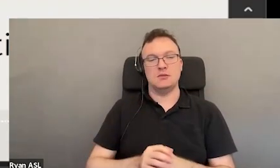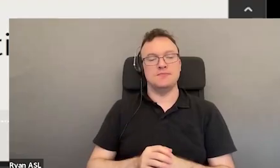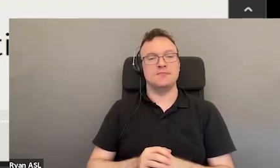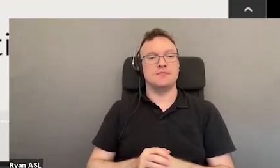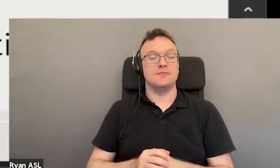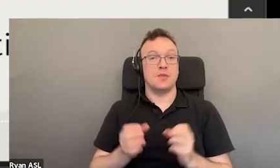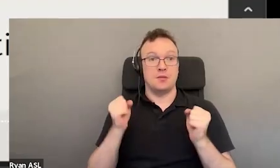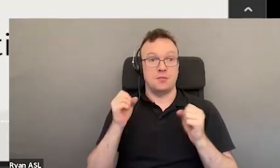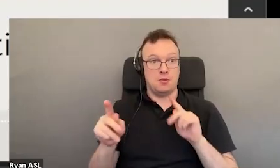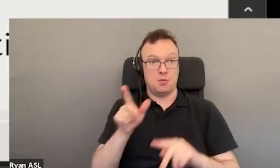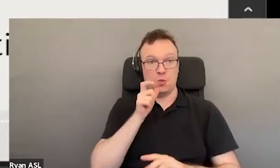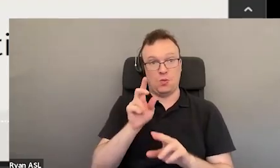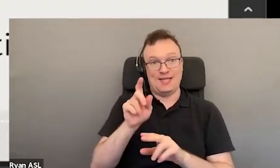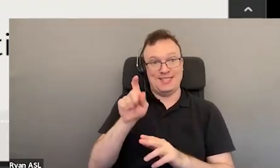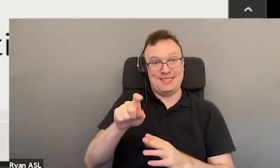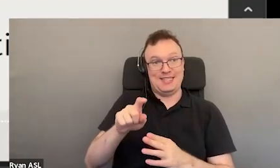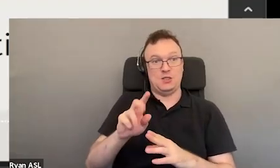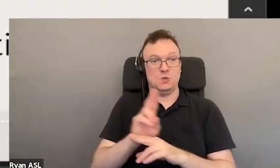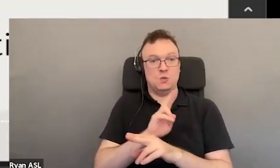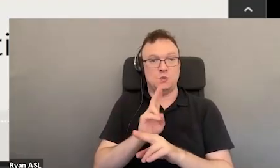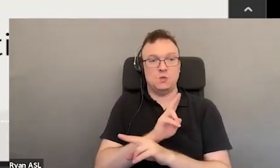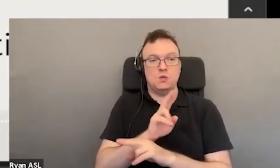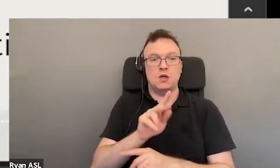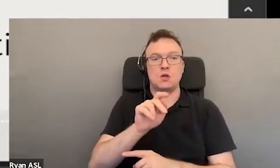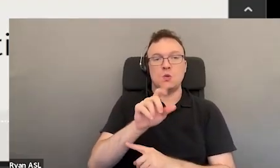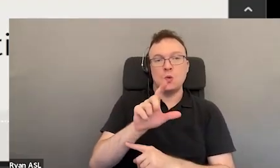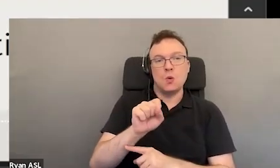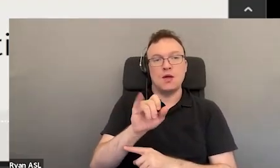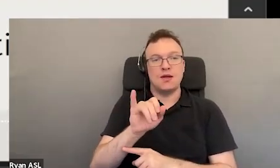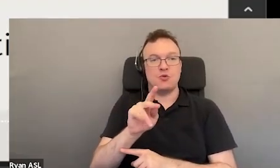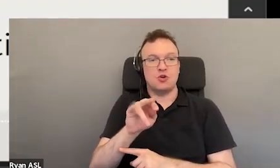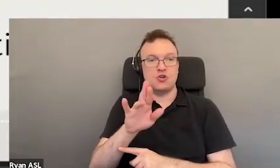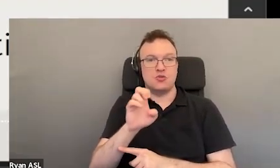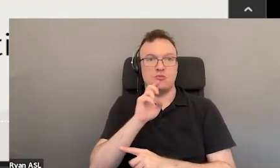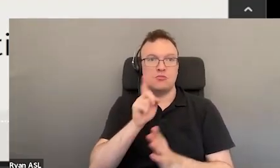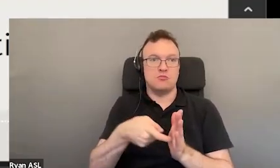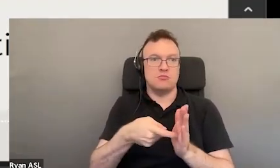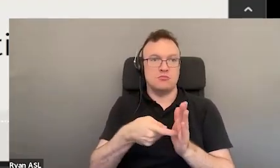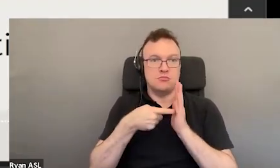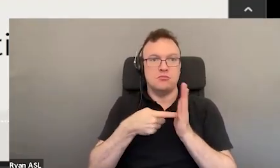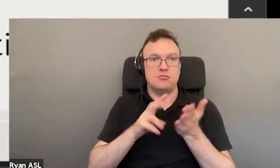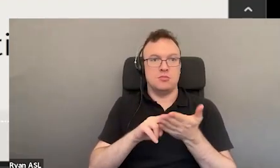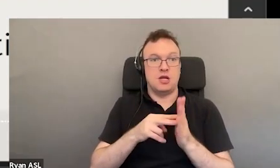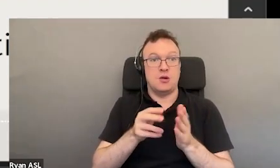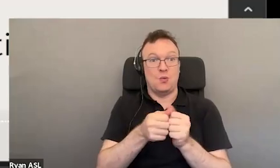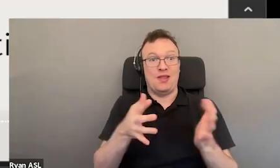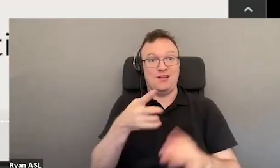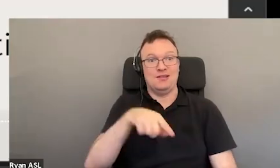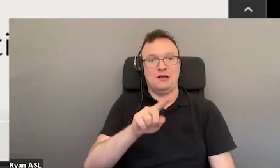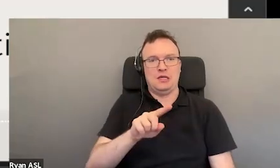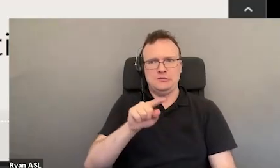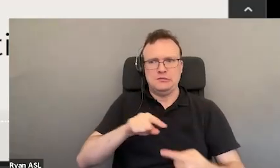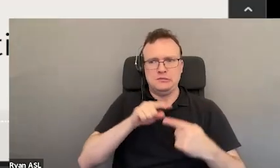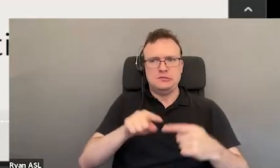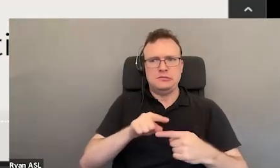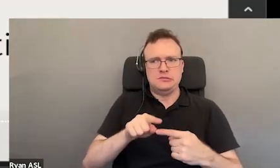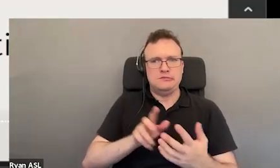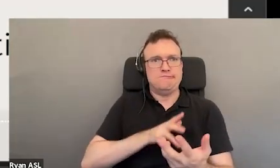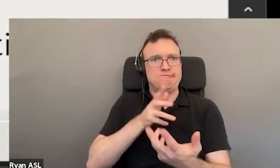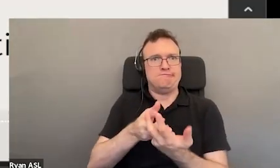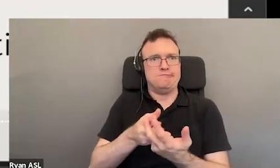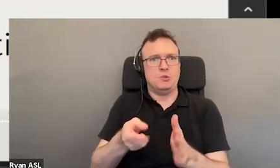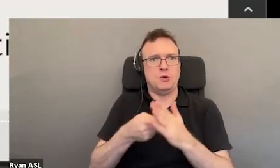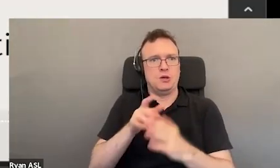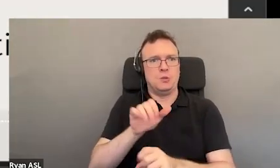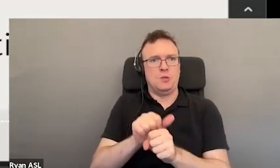people, these certain tools and infrastructure are really essential. By that, I mean, without it, they may struggle to fulfill the requirements of